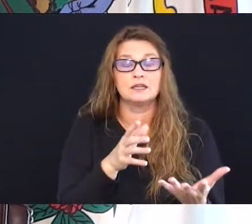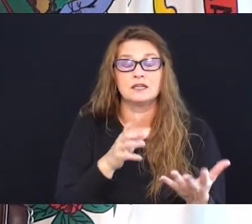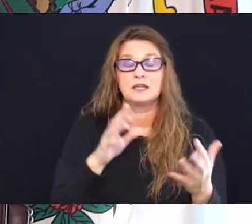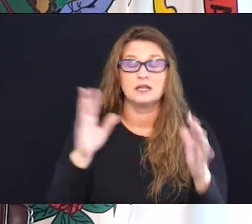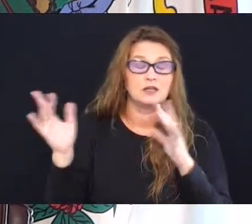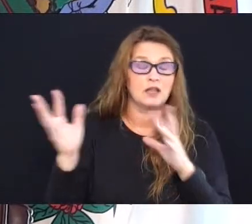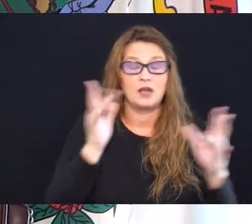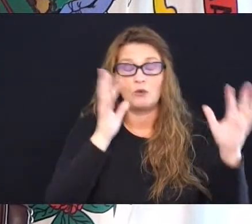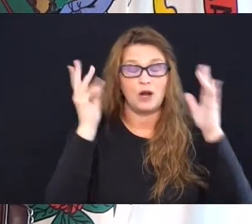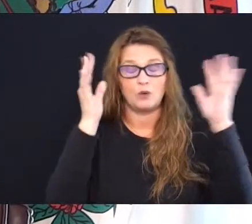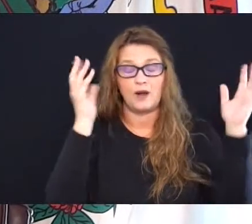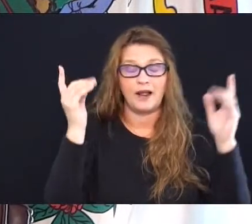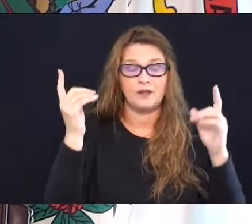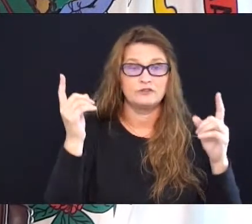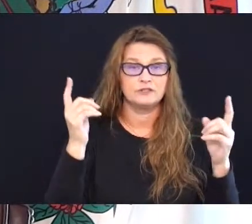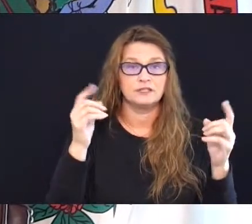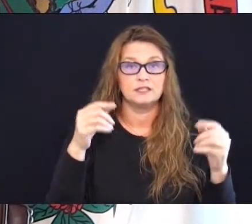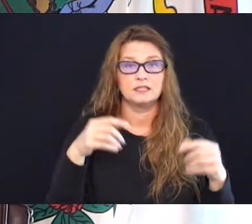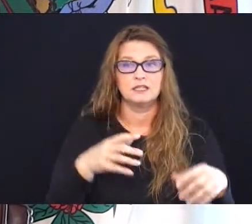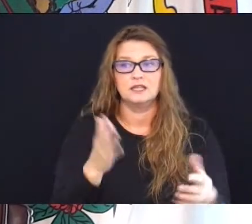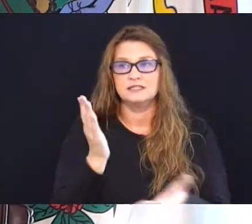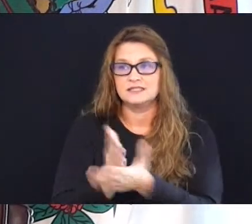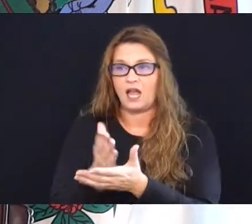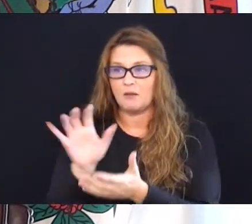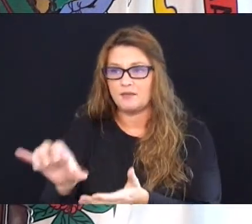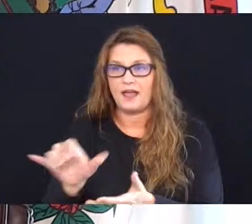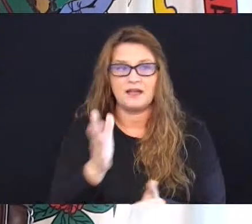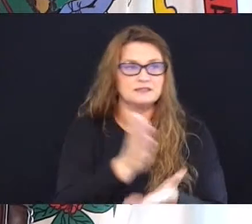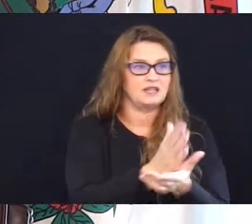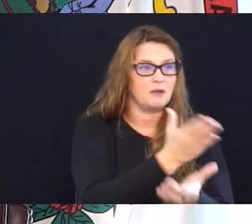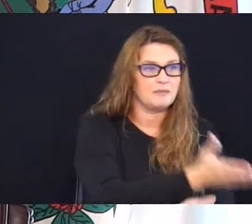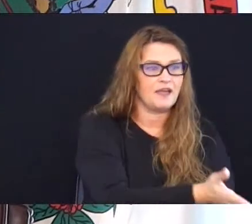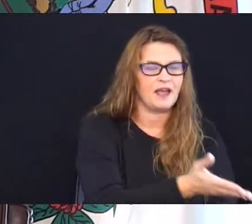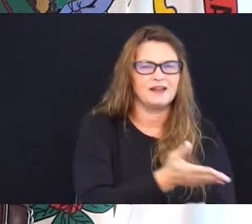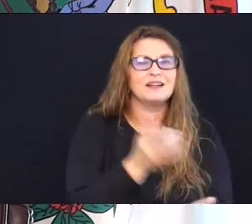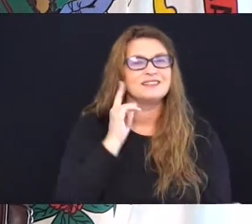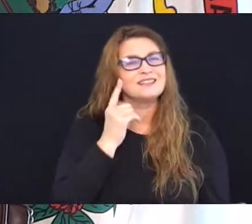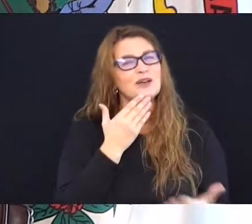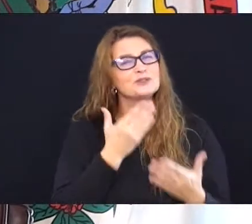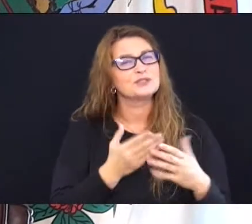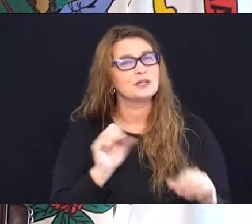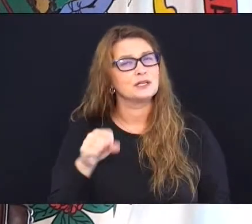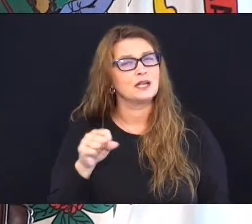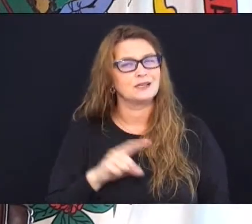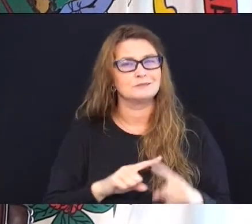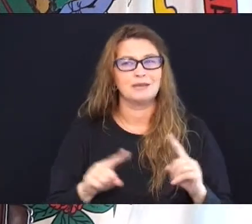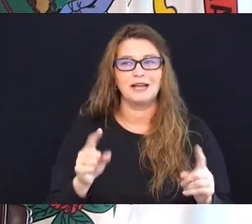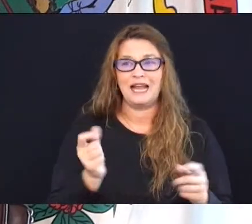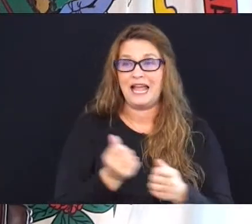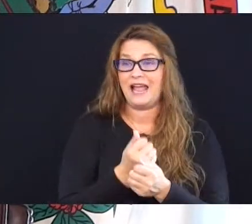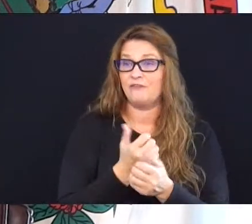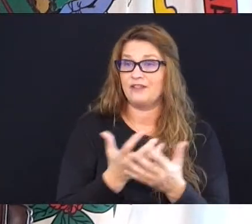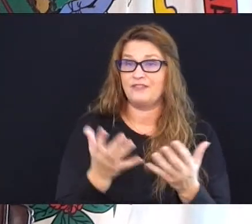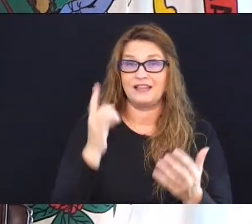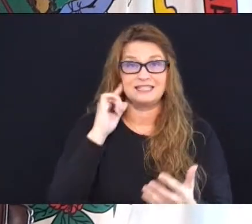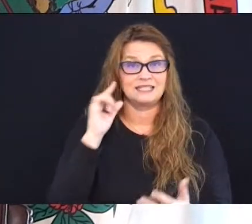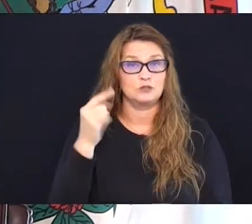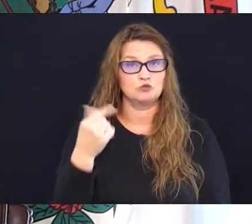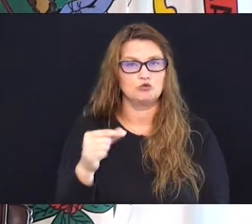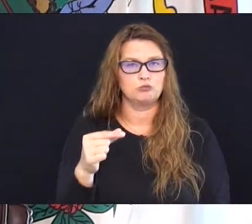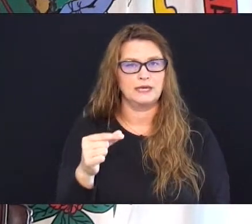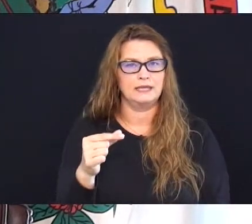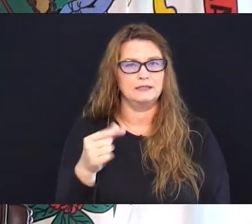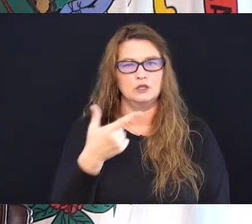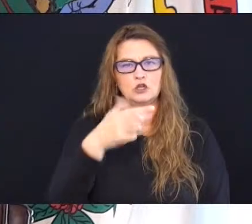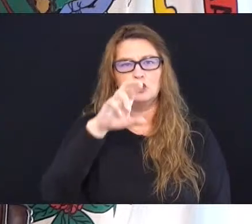neighborhoods screaming, get rid of this, get rid of that, and everything. It sounds great. All the green stuff, it sounds just great.